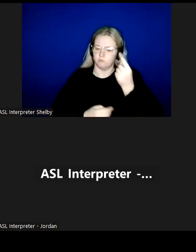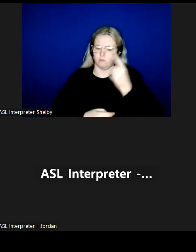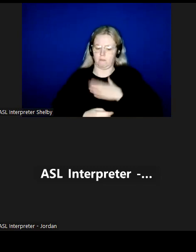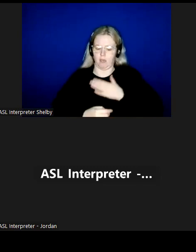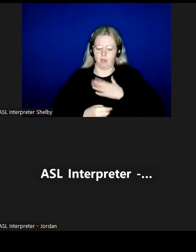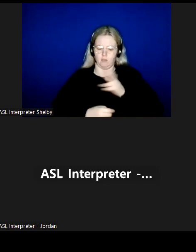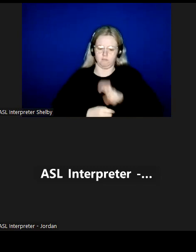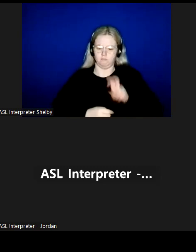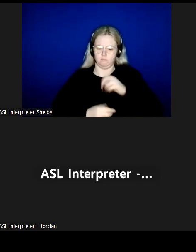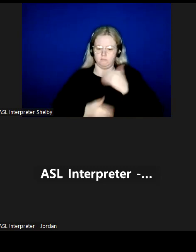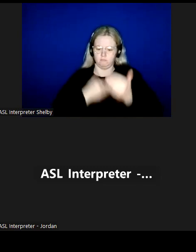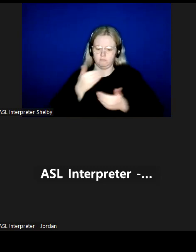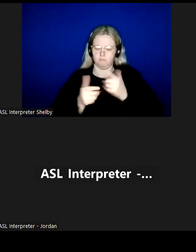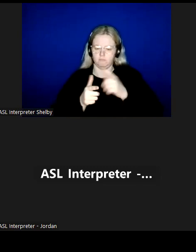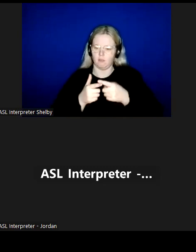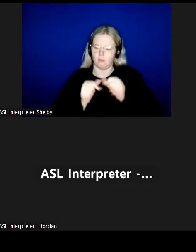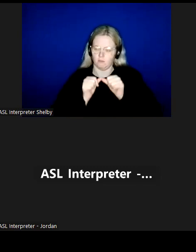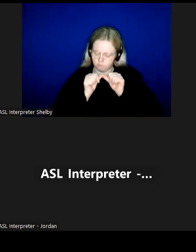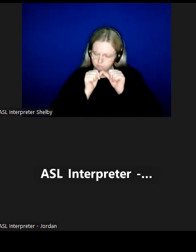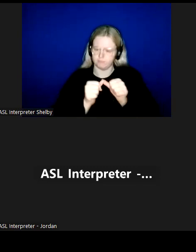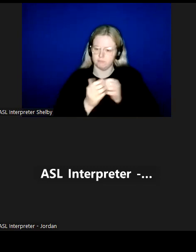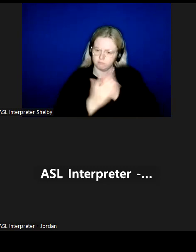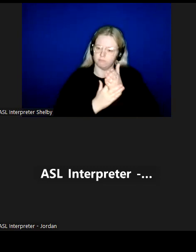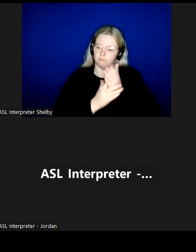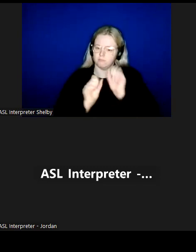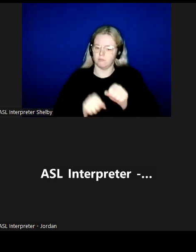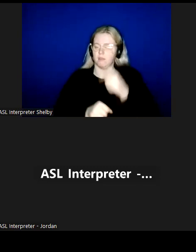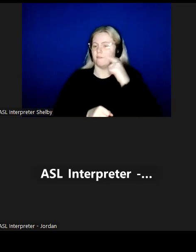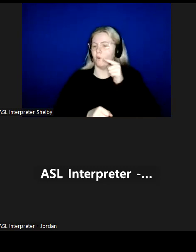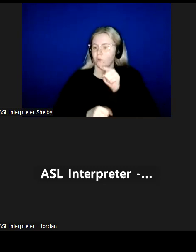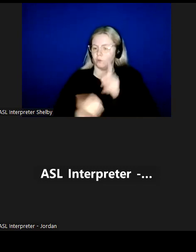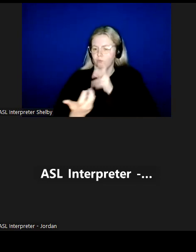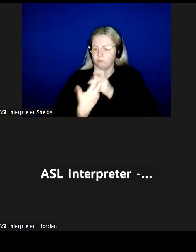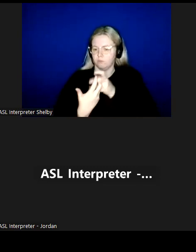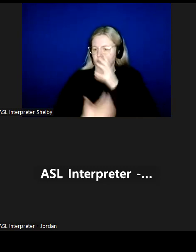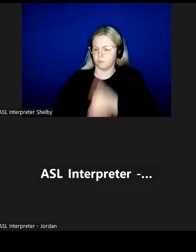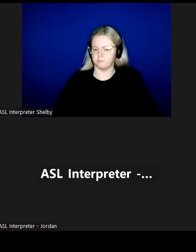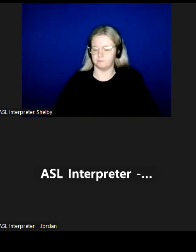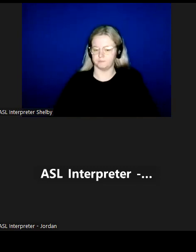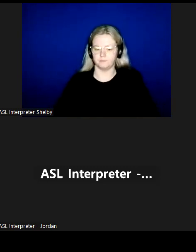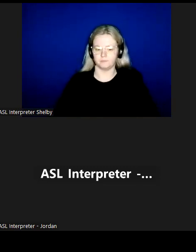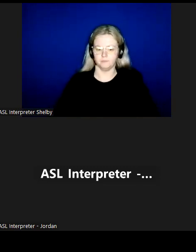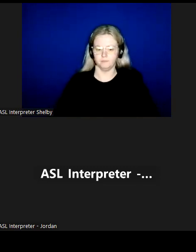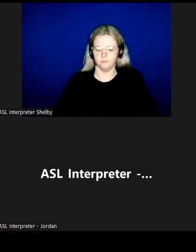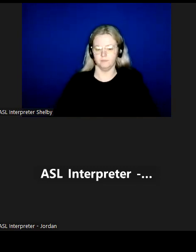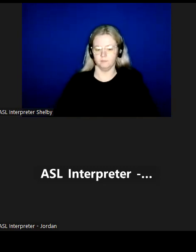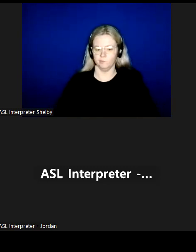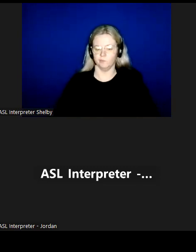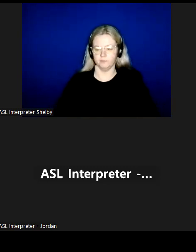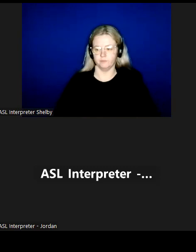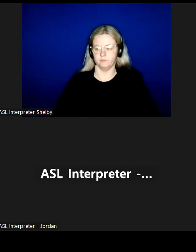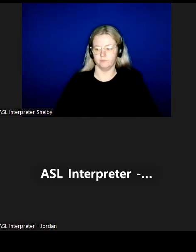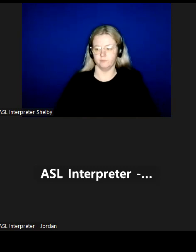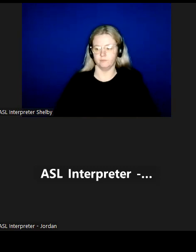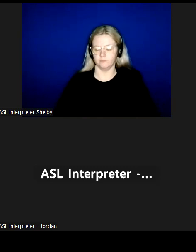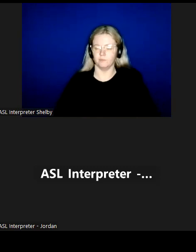empower you to move forward in a way that is right for you. So I think it might be helpful to start